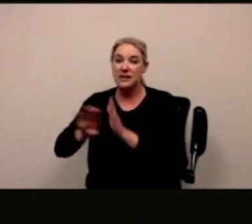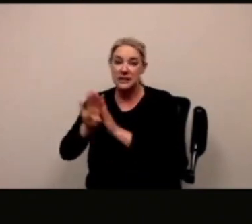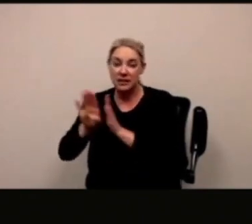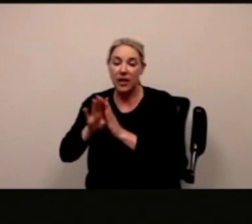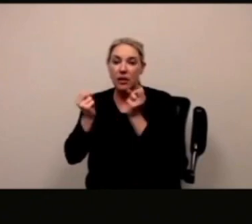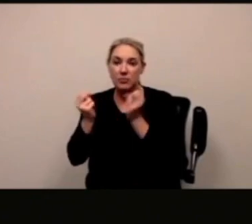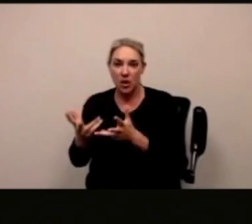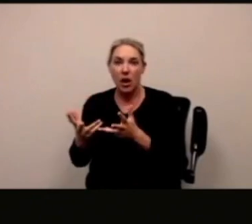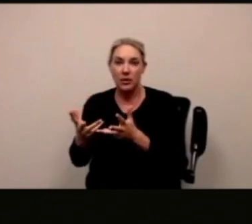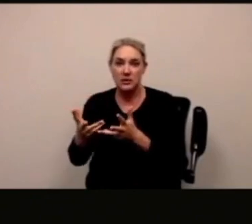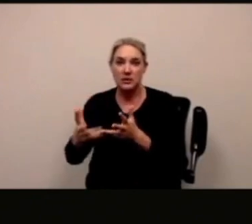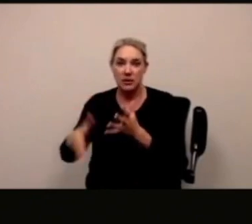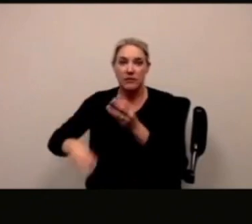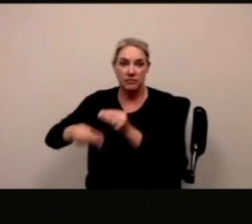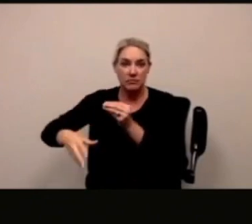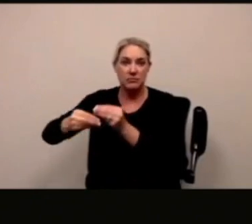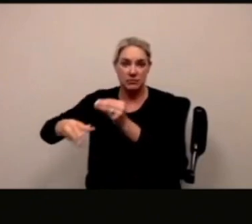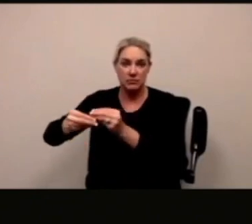playing with physics.